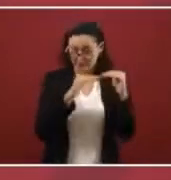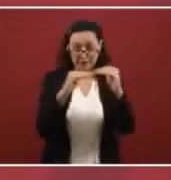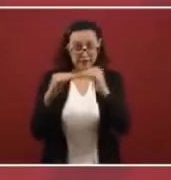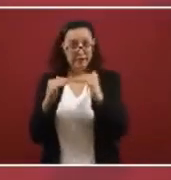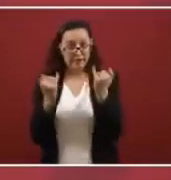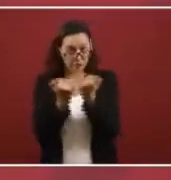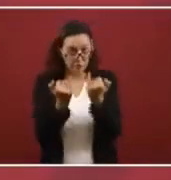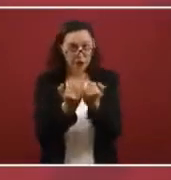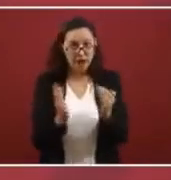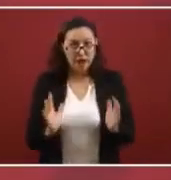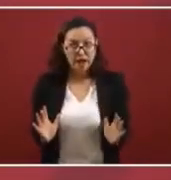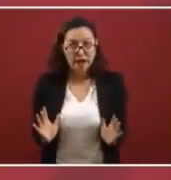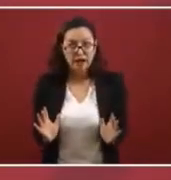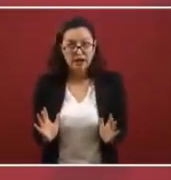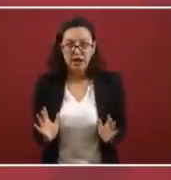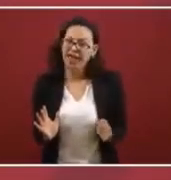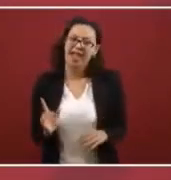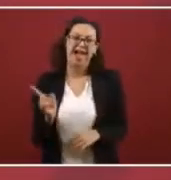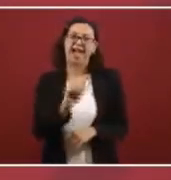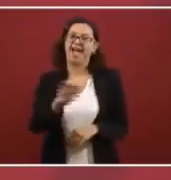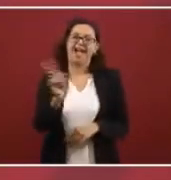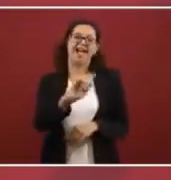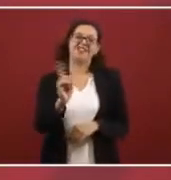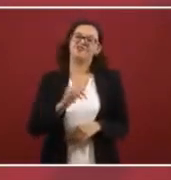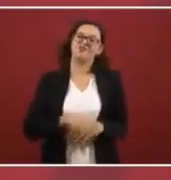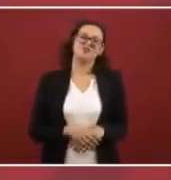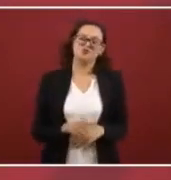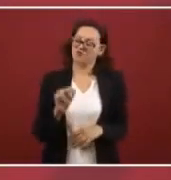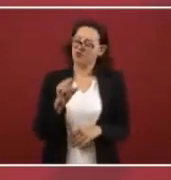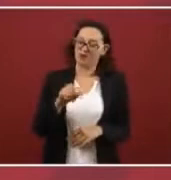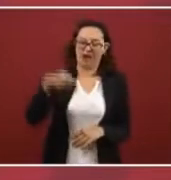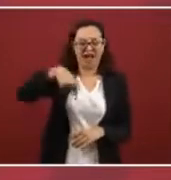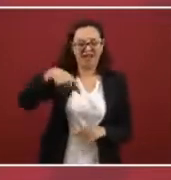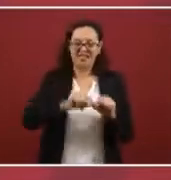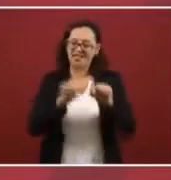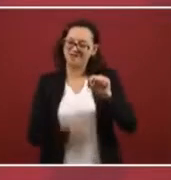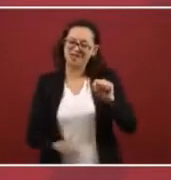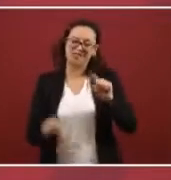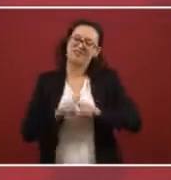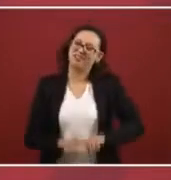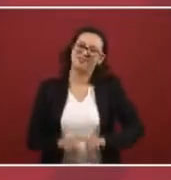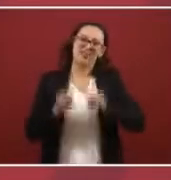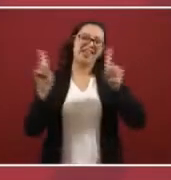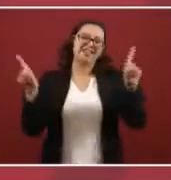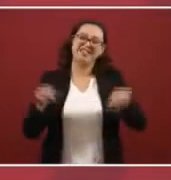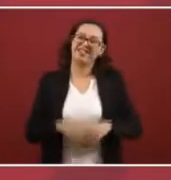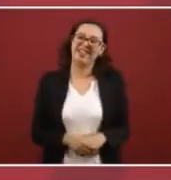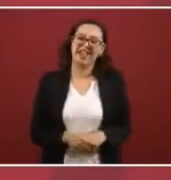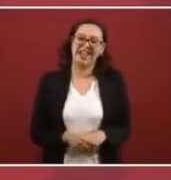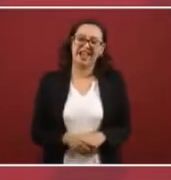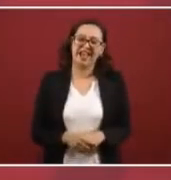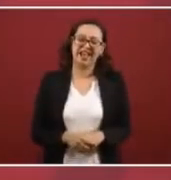here the normal and the free trade was applied